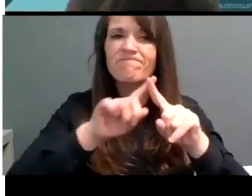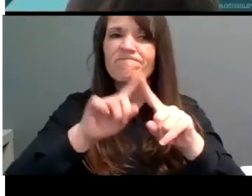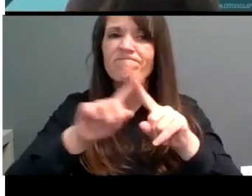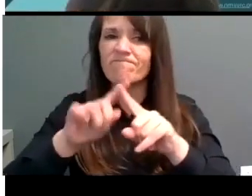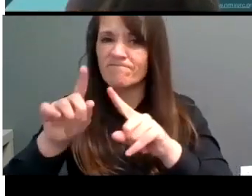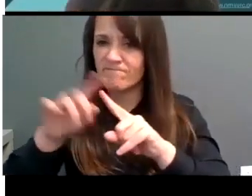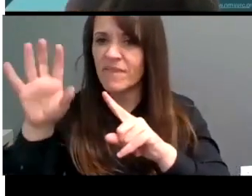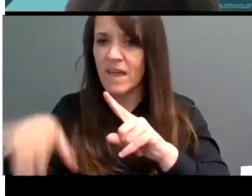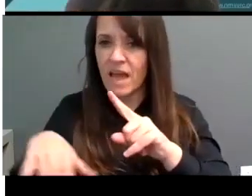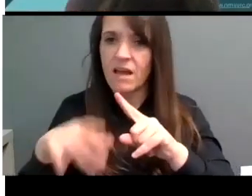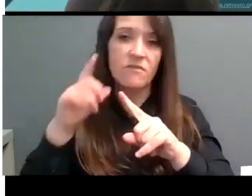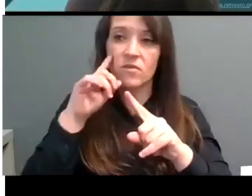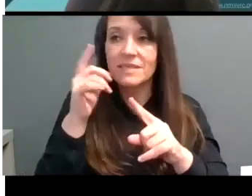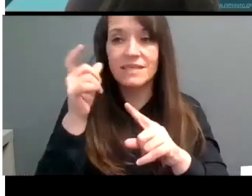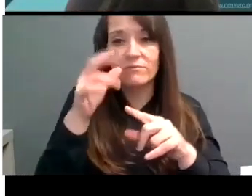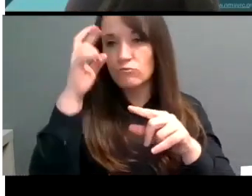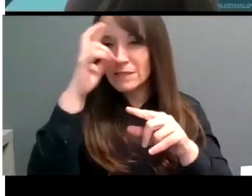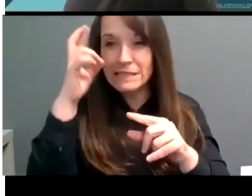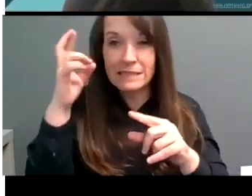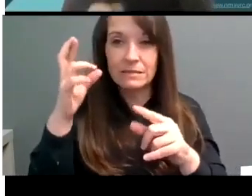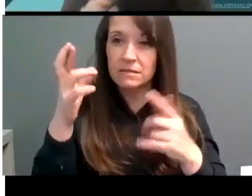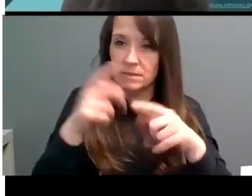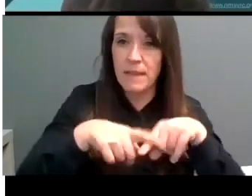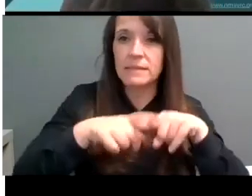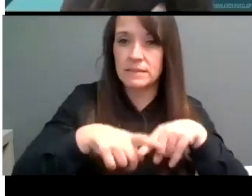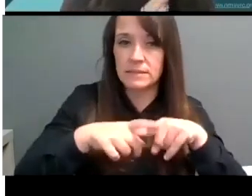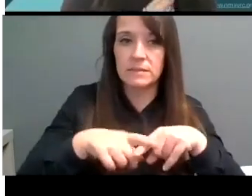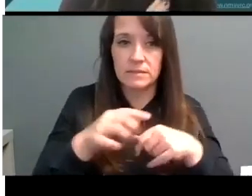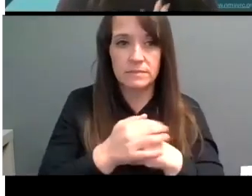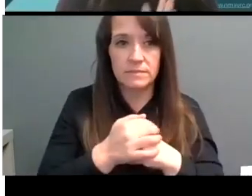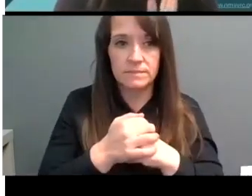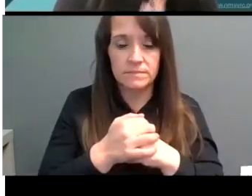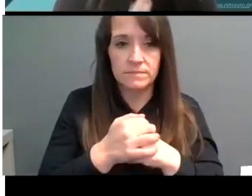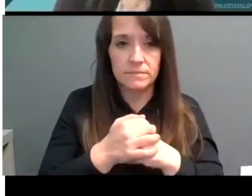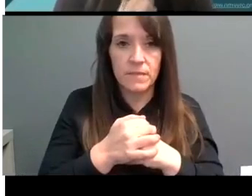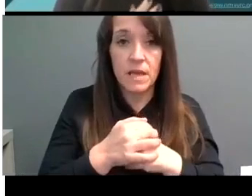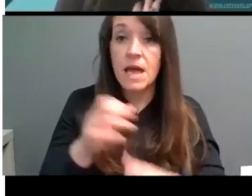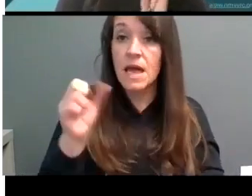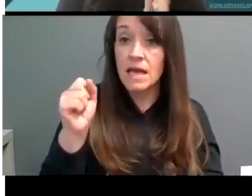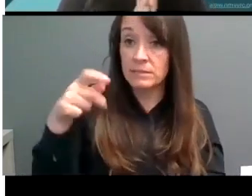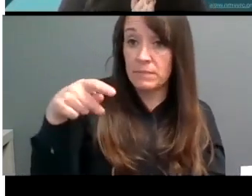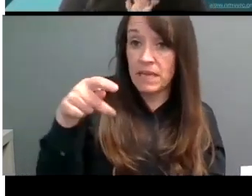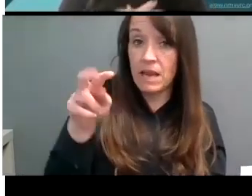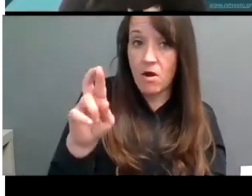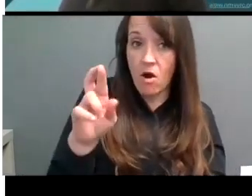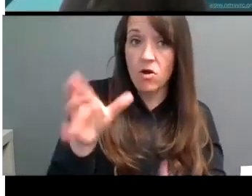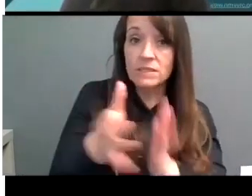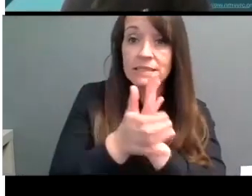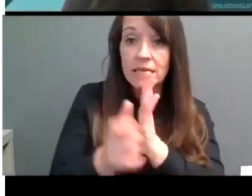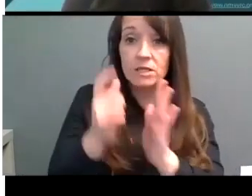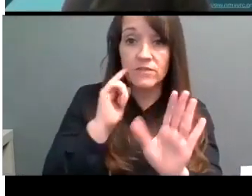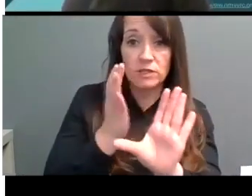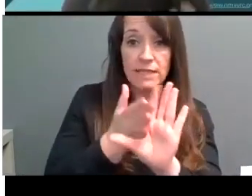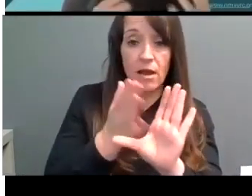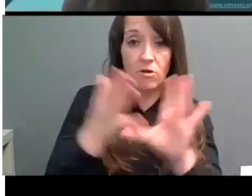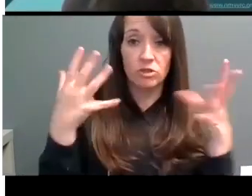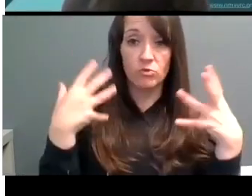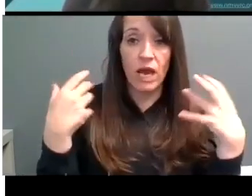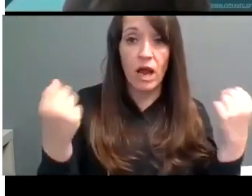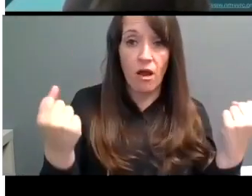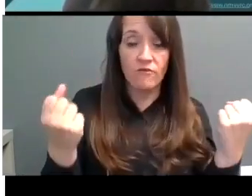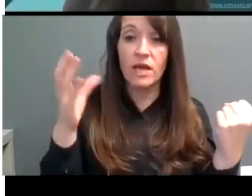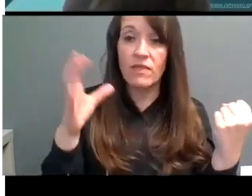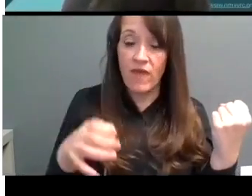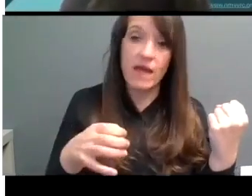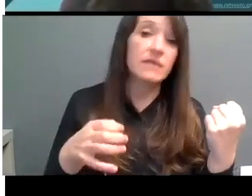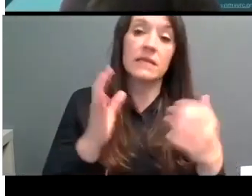for a variety of different reasons. Skills for Psychological Recovery is an evidence-informed intervention that can be used during